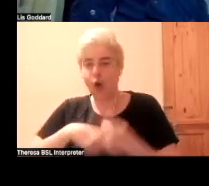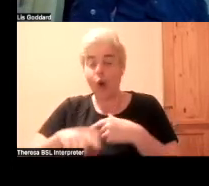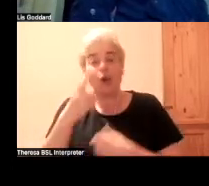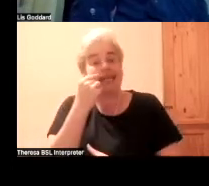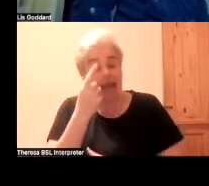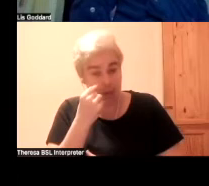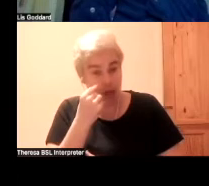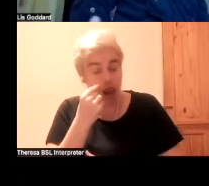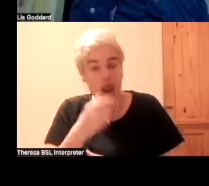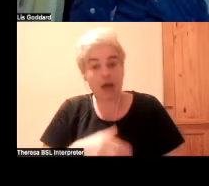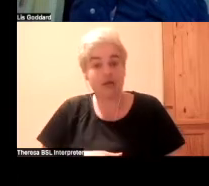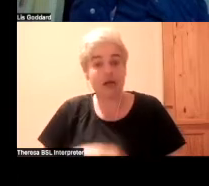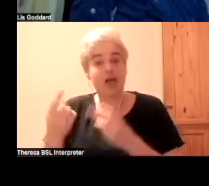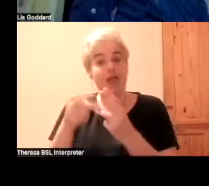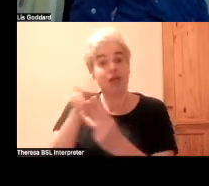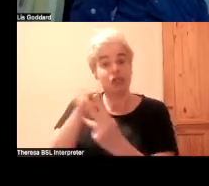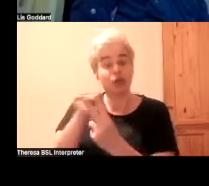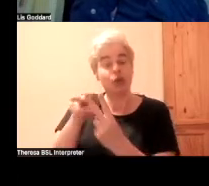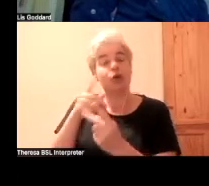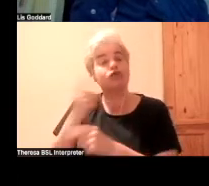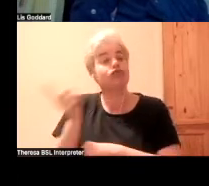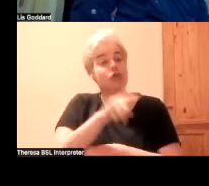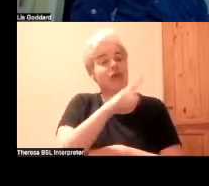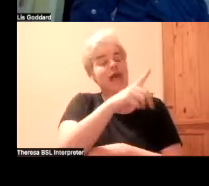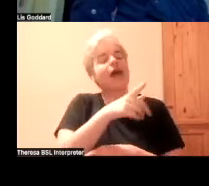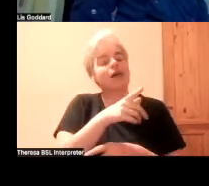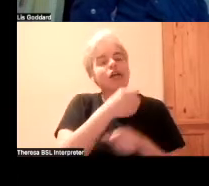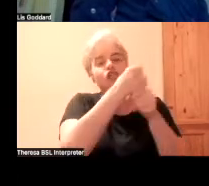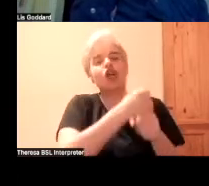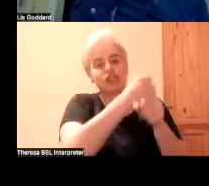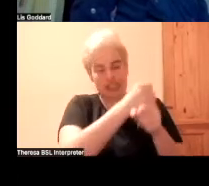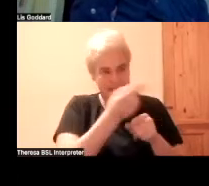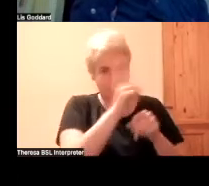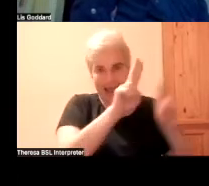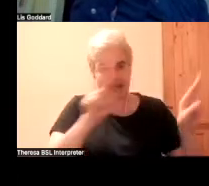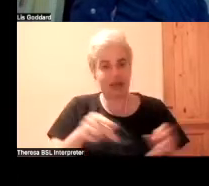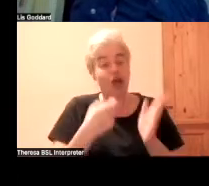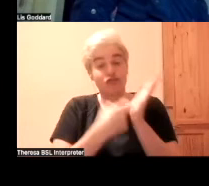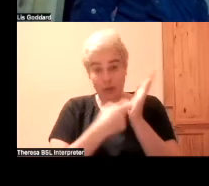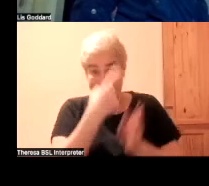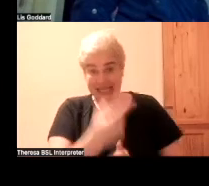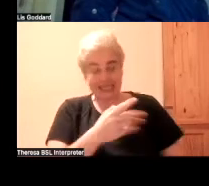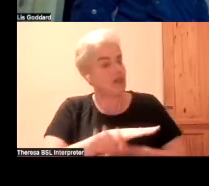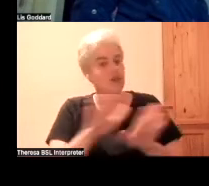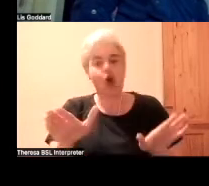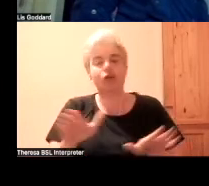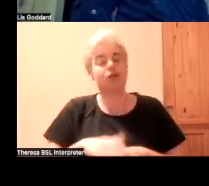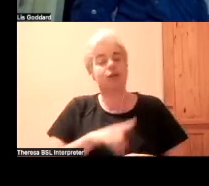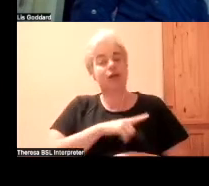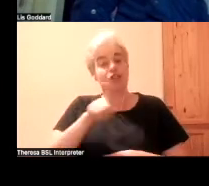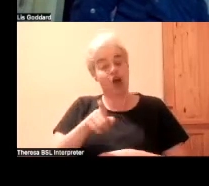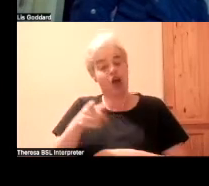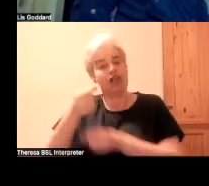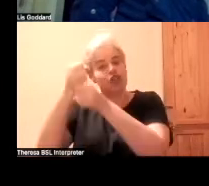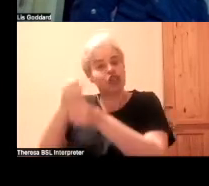capable. The other two are returning to their sending churches. Rooney is not, because her sending